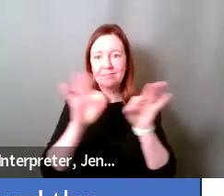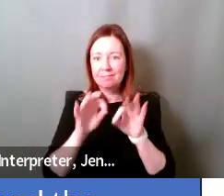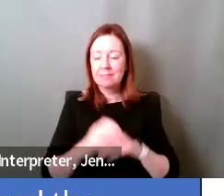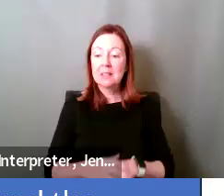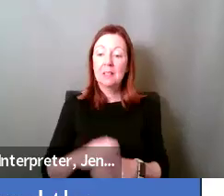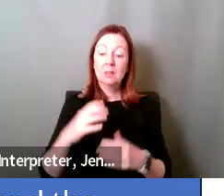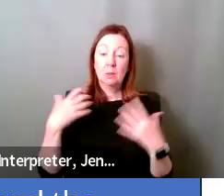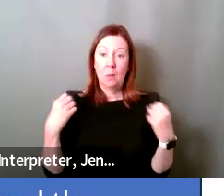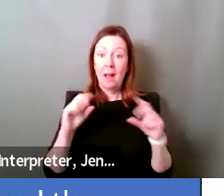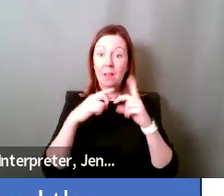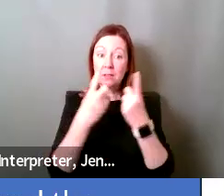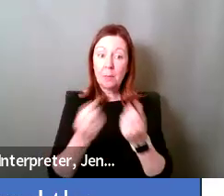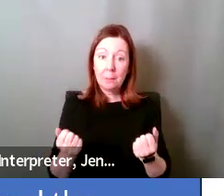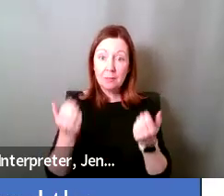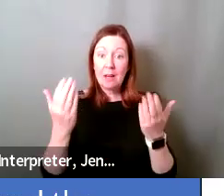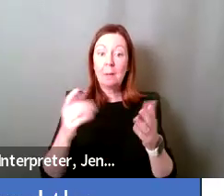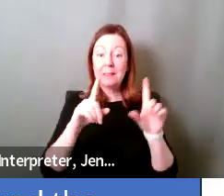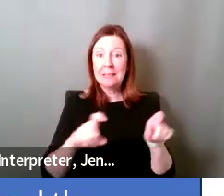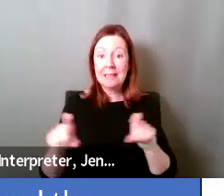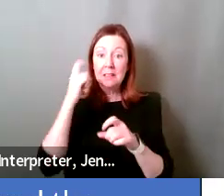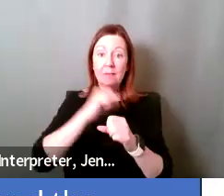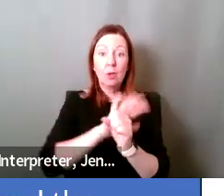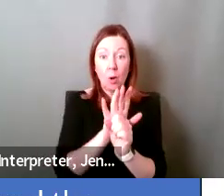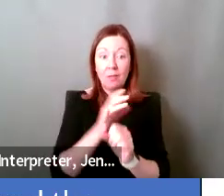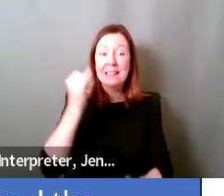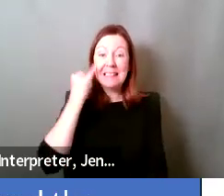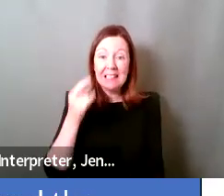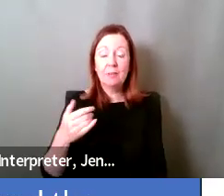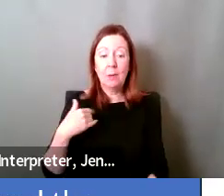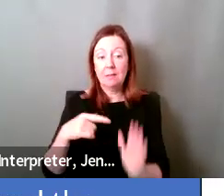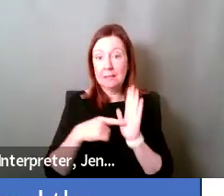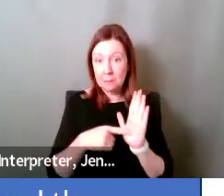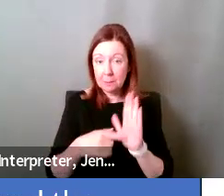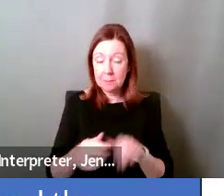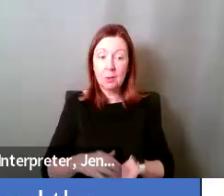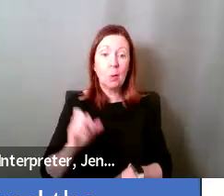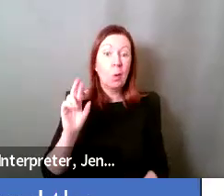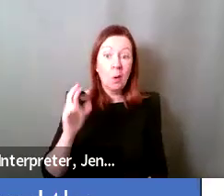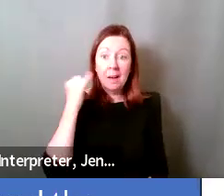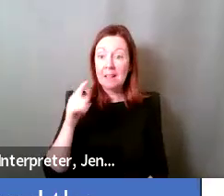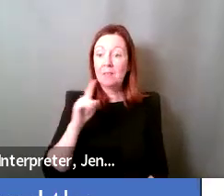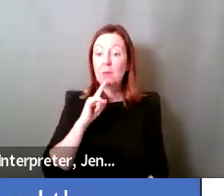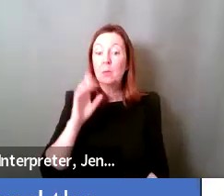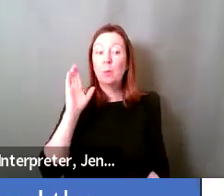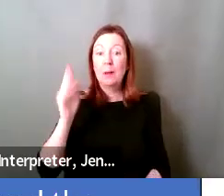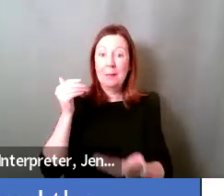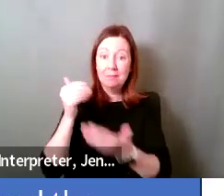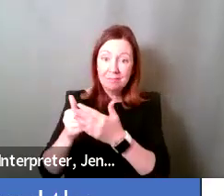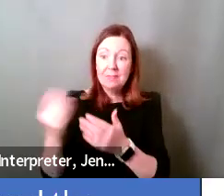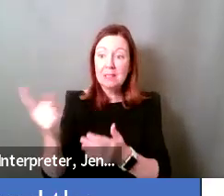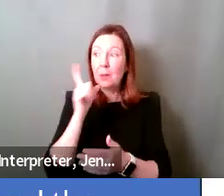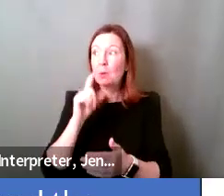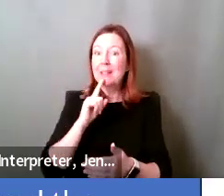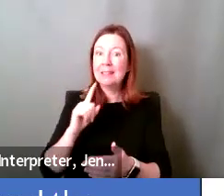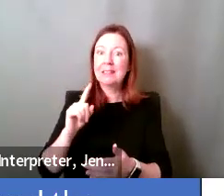So the health department recommends testing for COVID if you have symptoms or you're going to be around someone who could